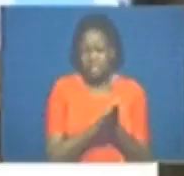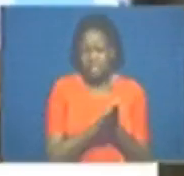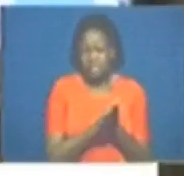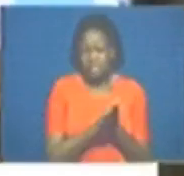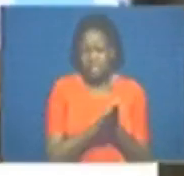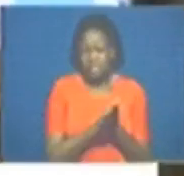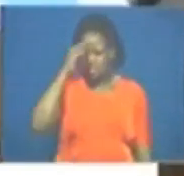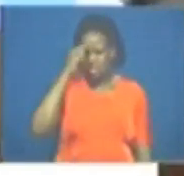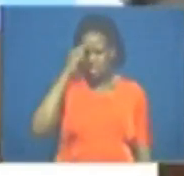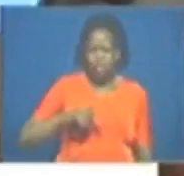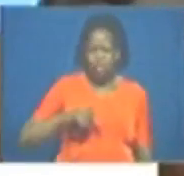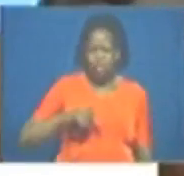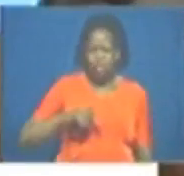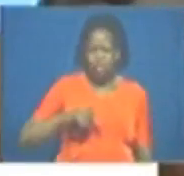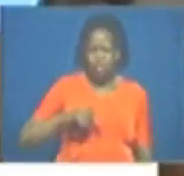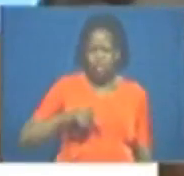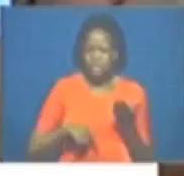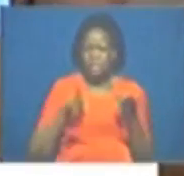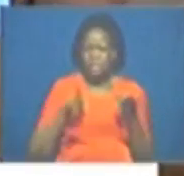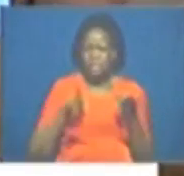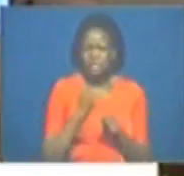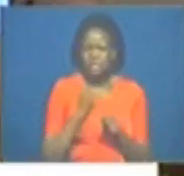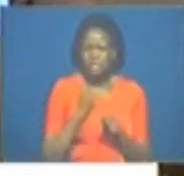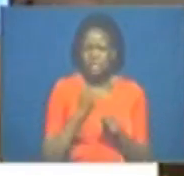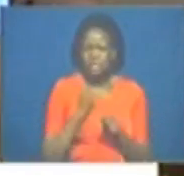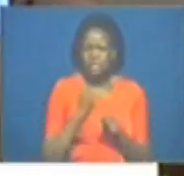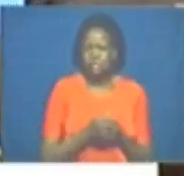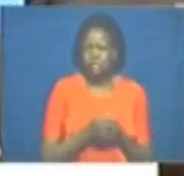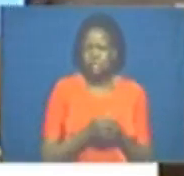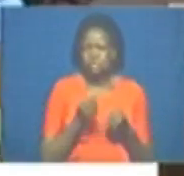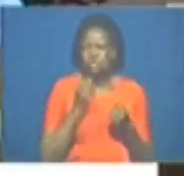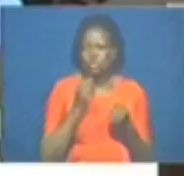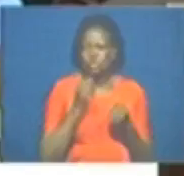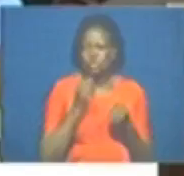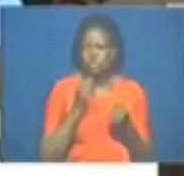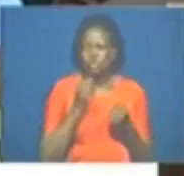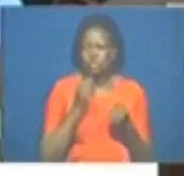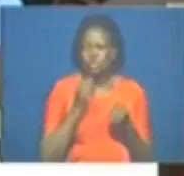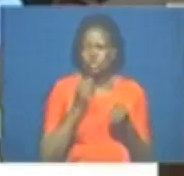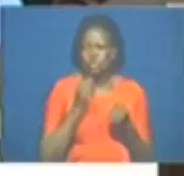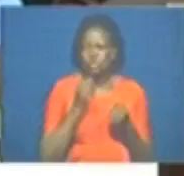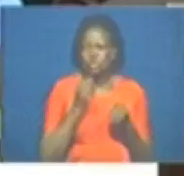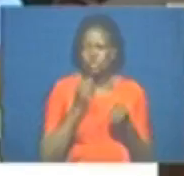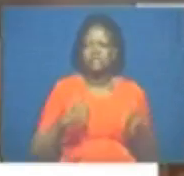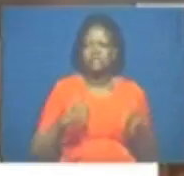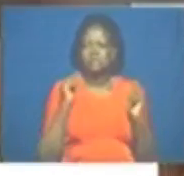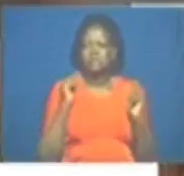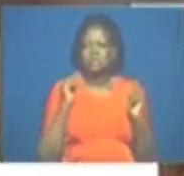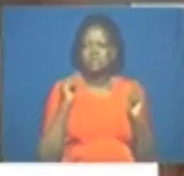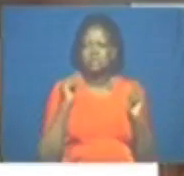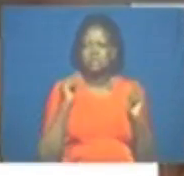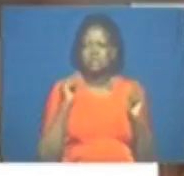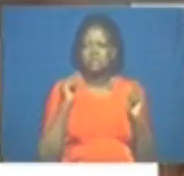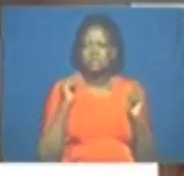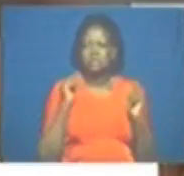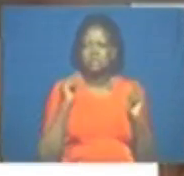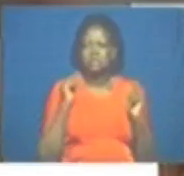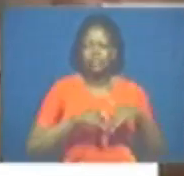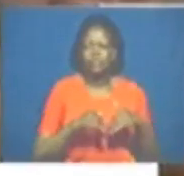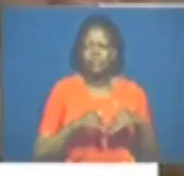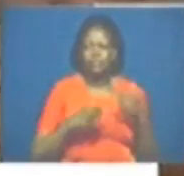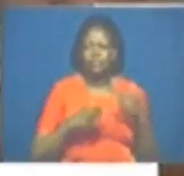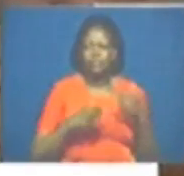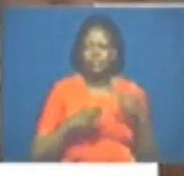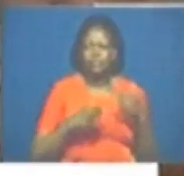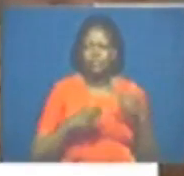expectation? What is it that we need to do on both our ends to ensure that that becomes a success? So that's really the agenda of the conference. We are very honored to have His